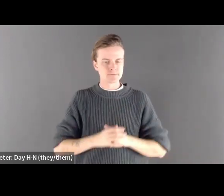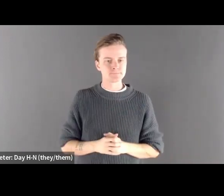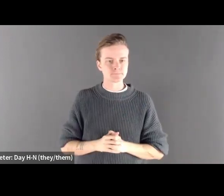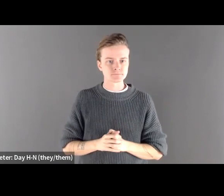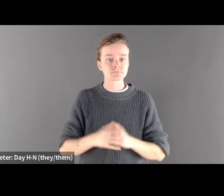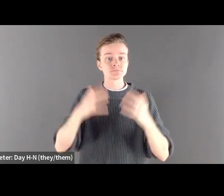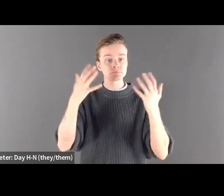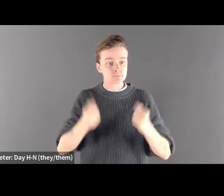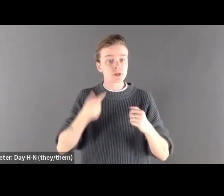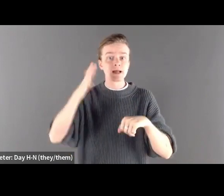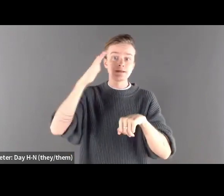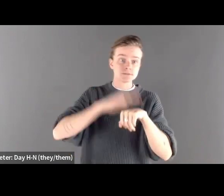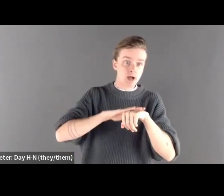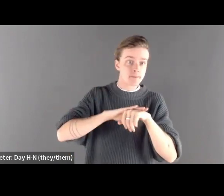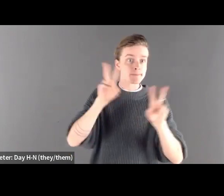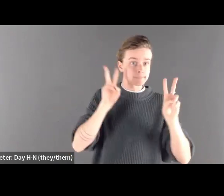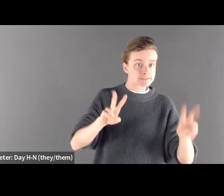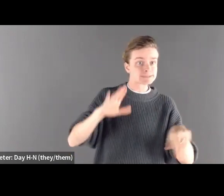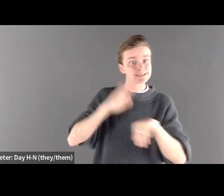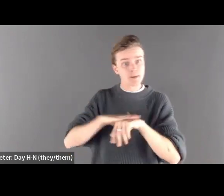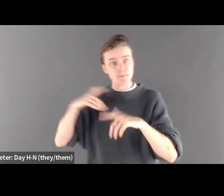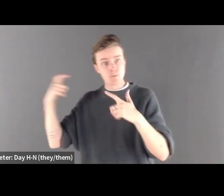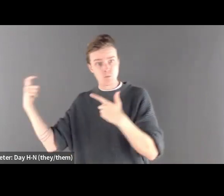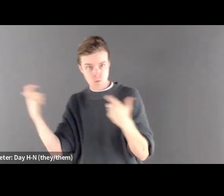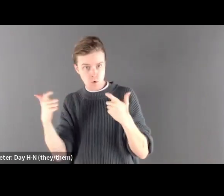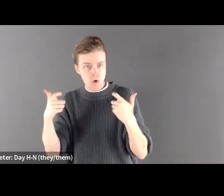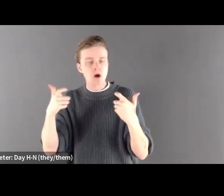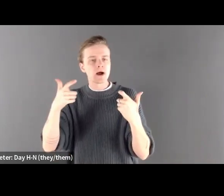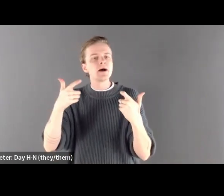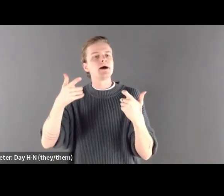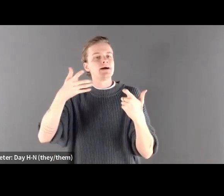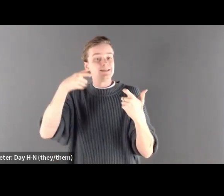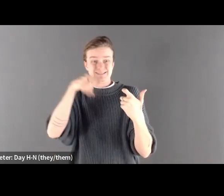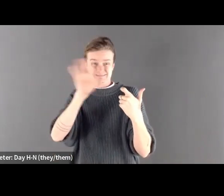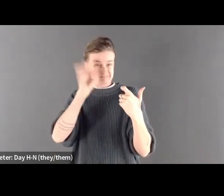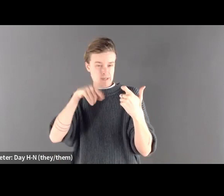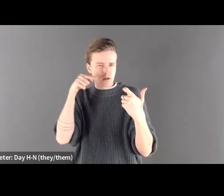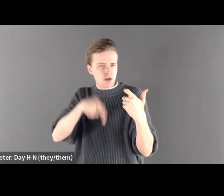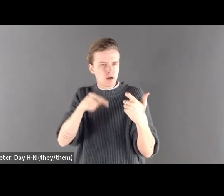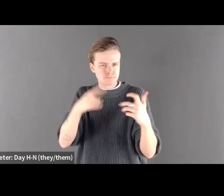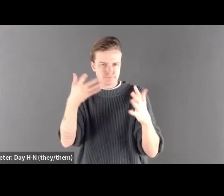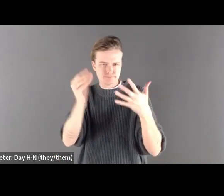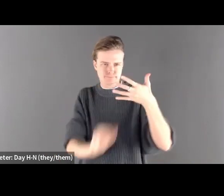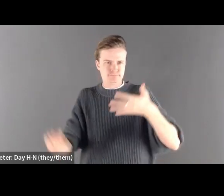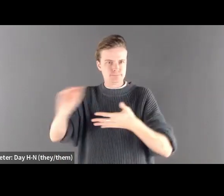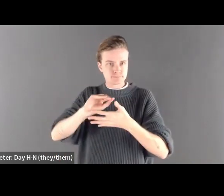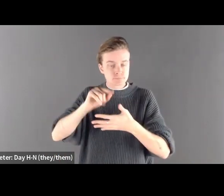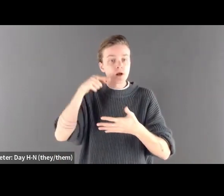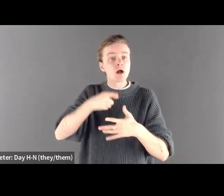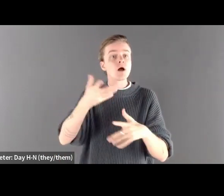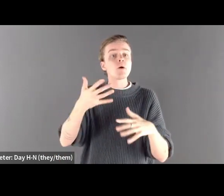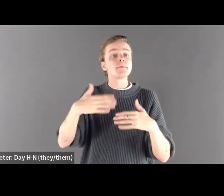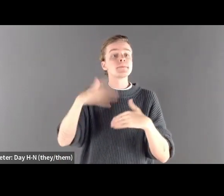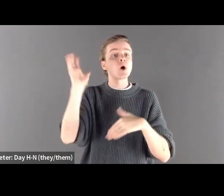times of war, because one of our publicly available platform is the platform that is